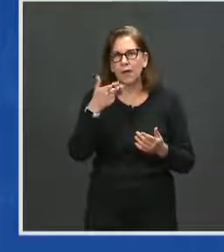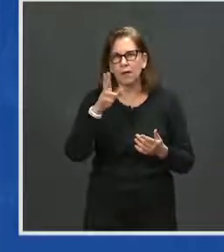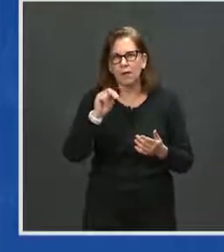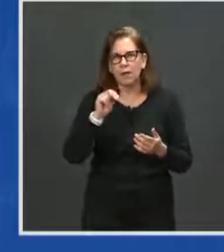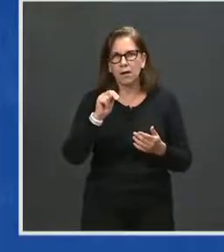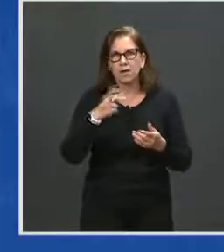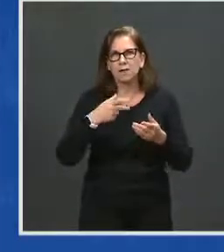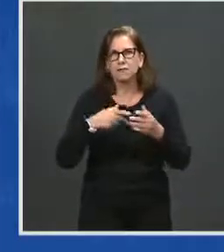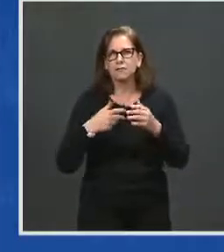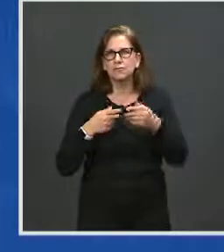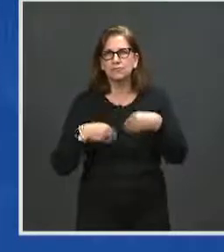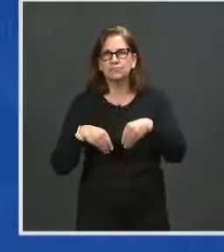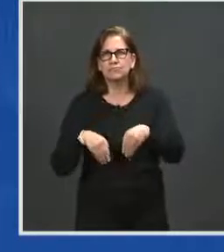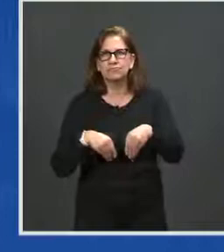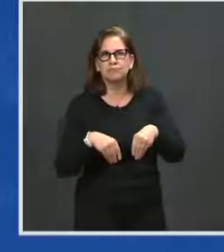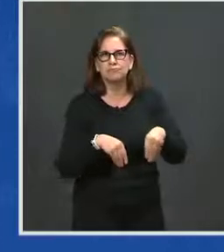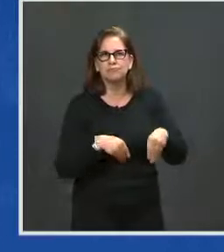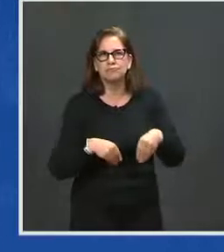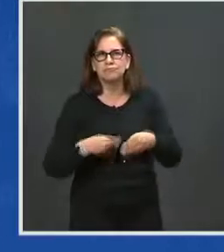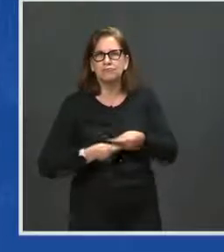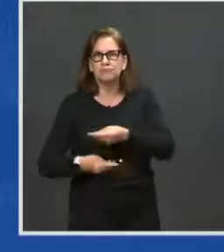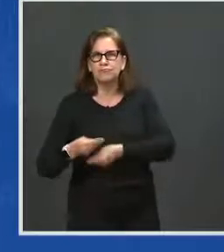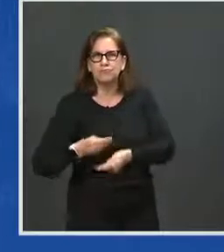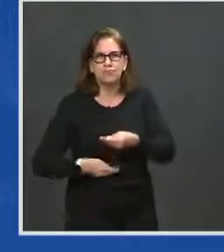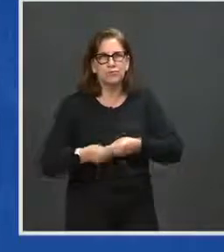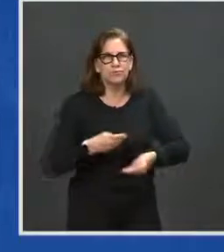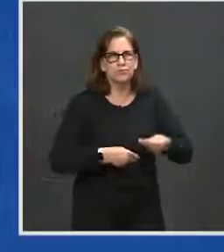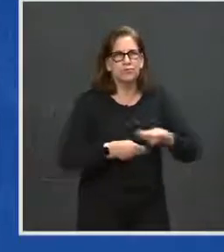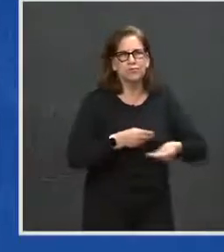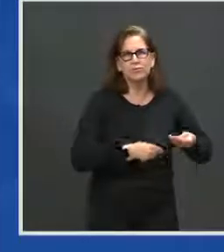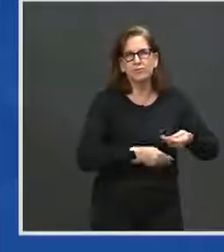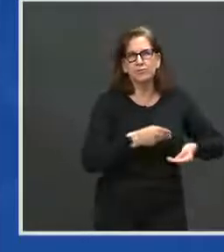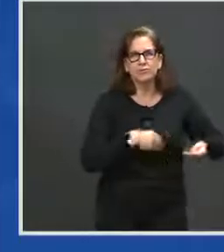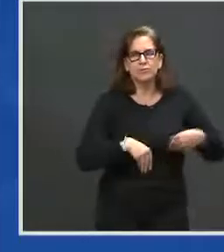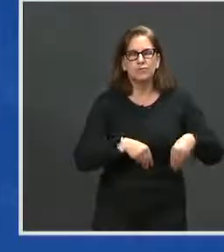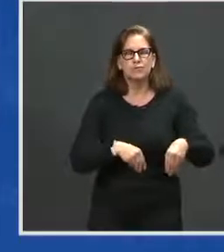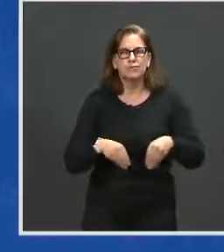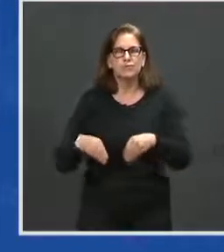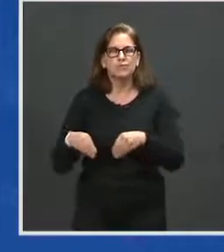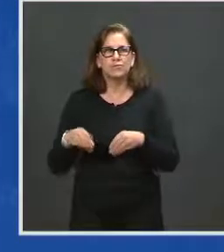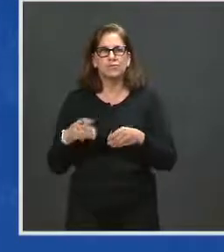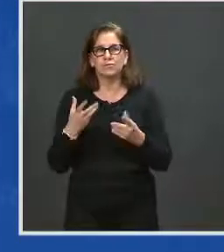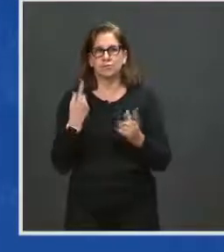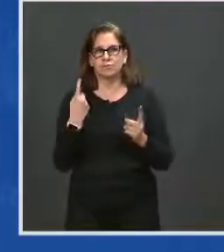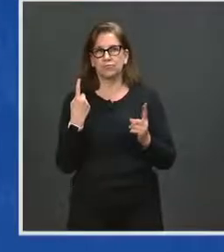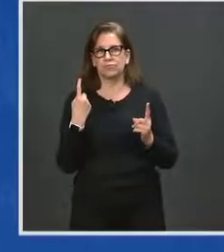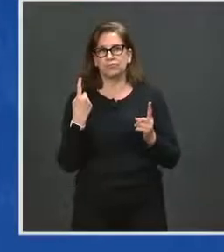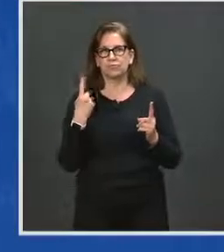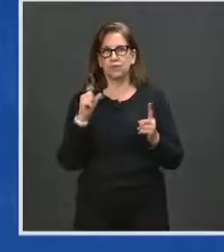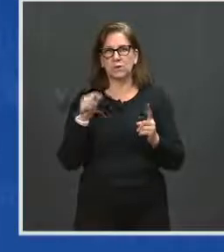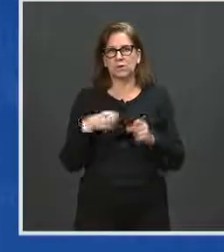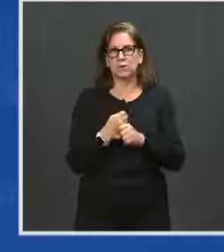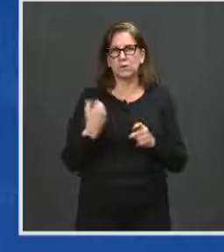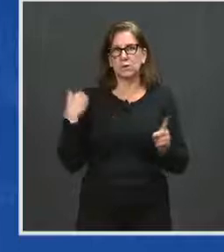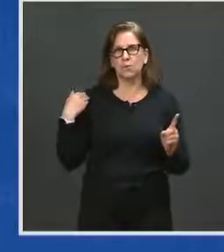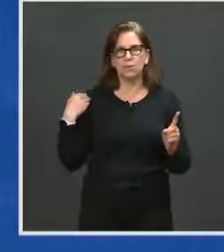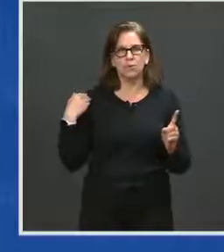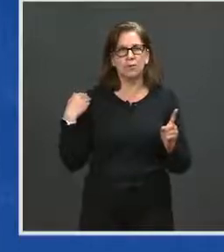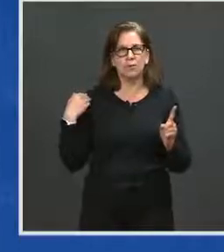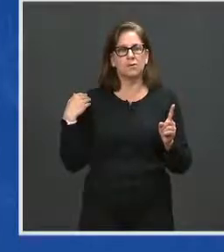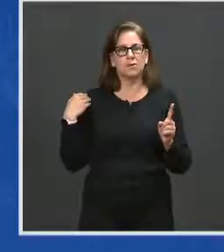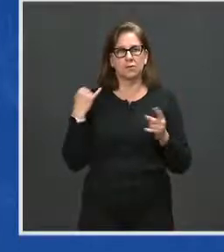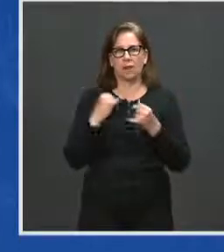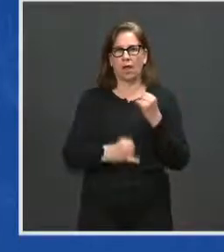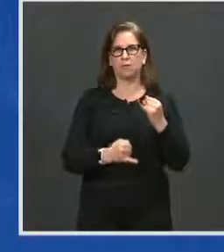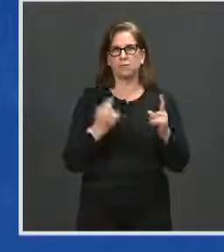been conducted since that time. Accordingly, I have directed ATF to begin work on an